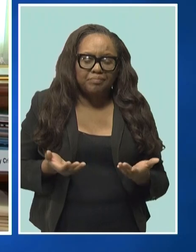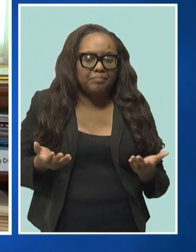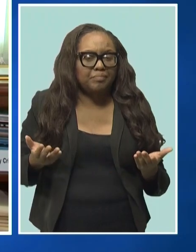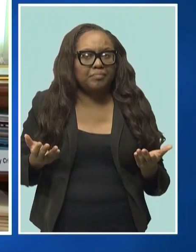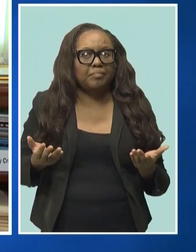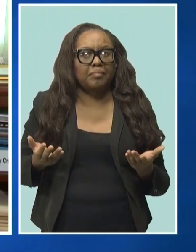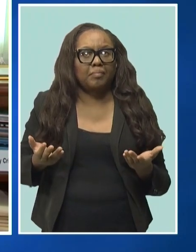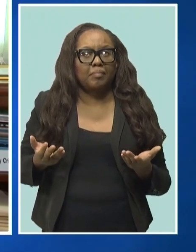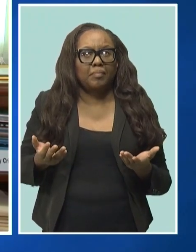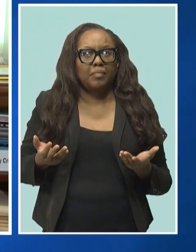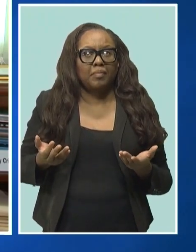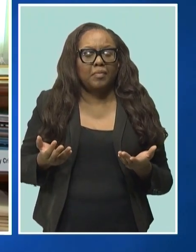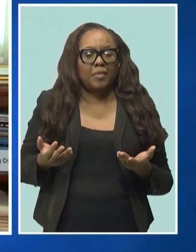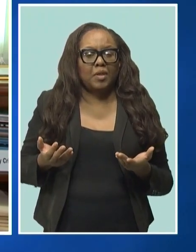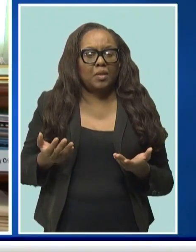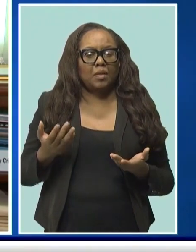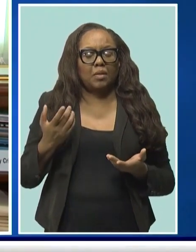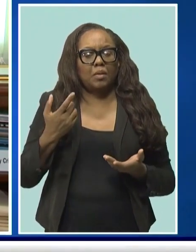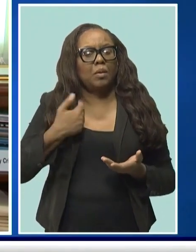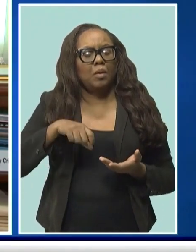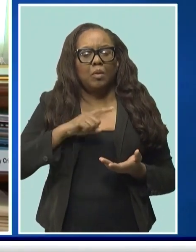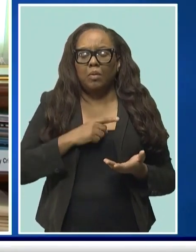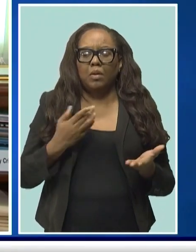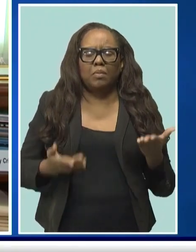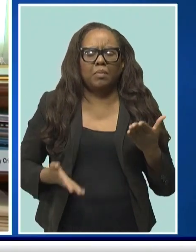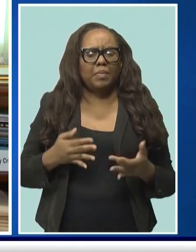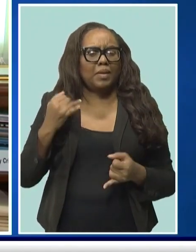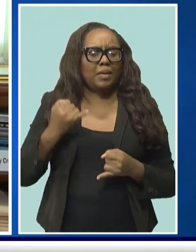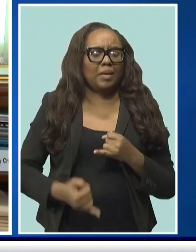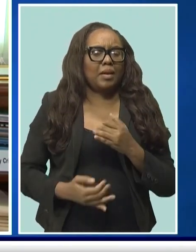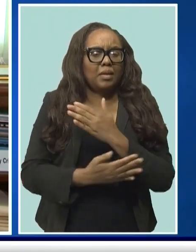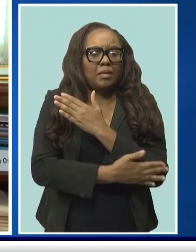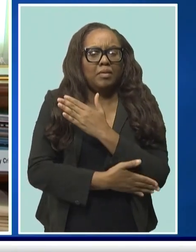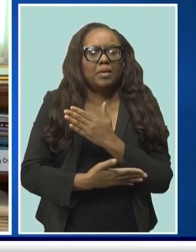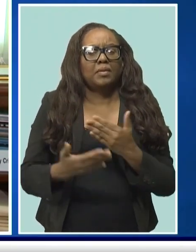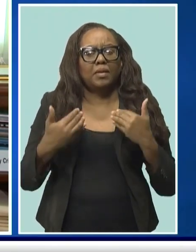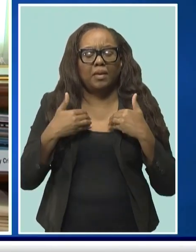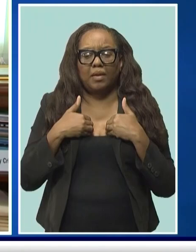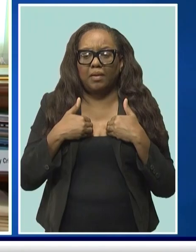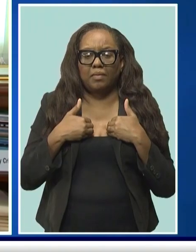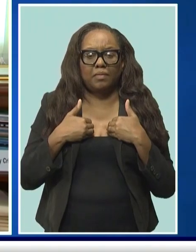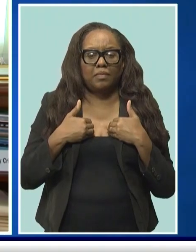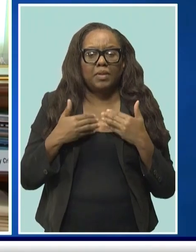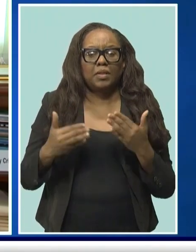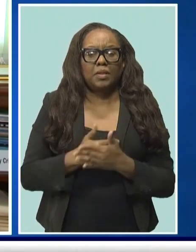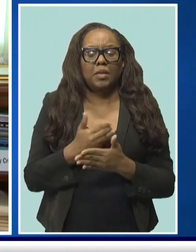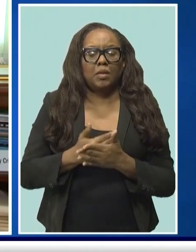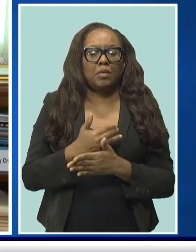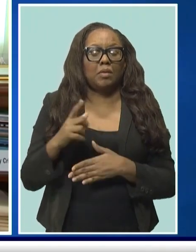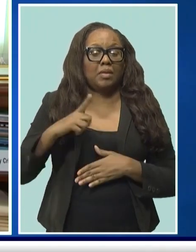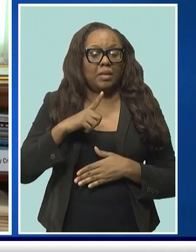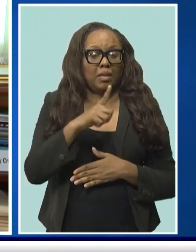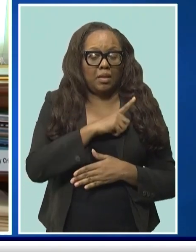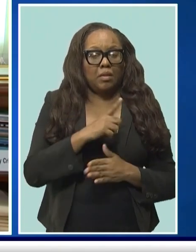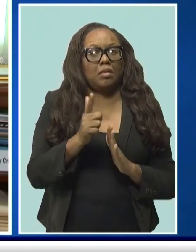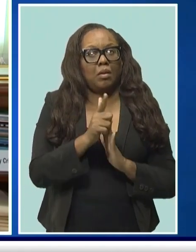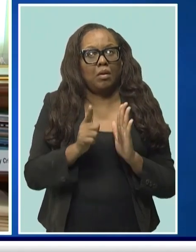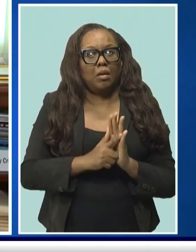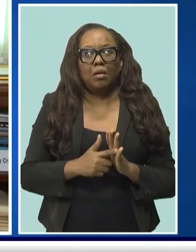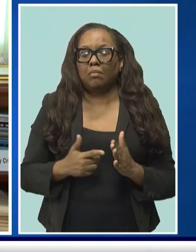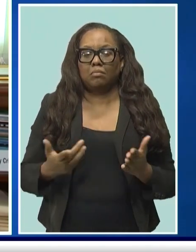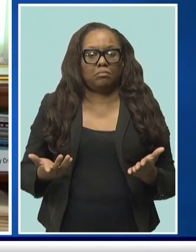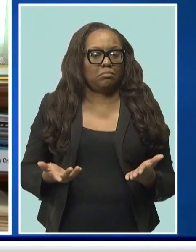now to bring this modern child protection legislation. They've all done it, from here right up